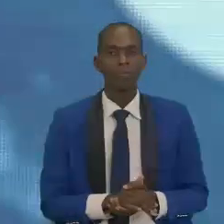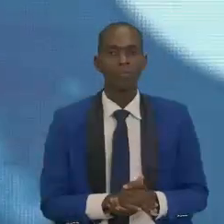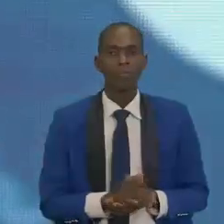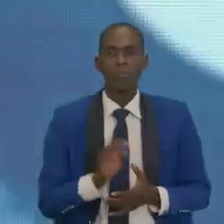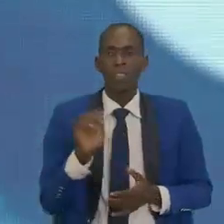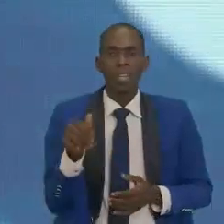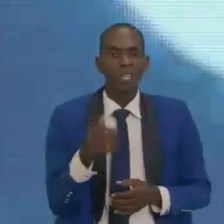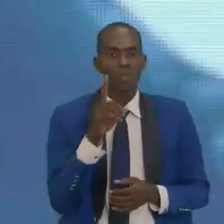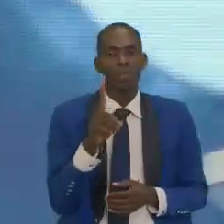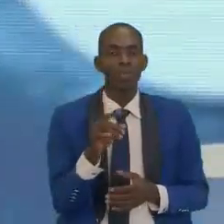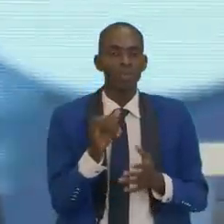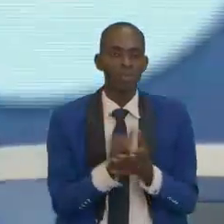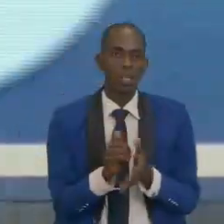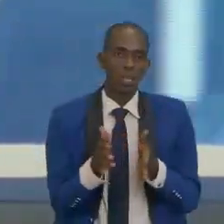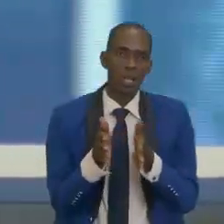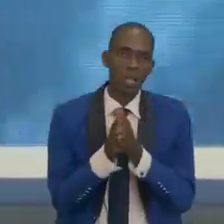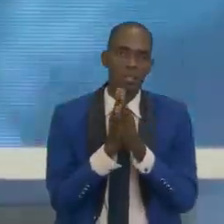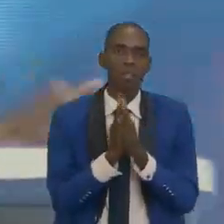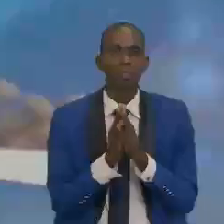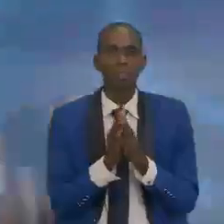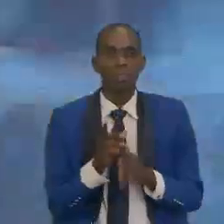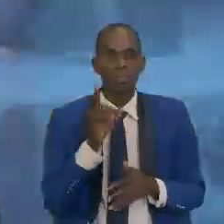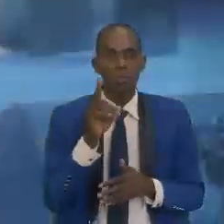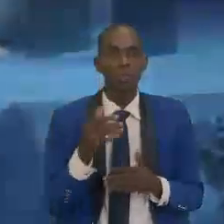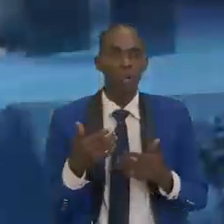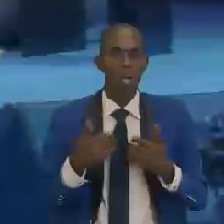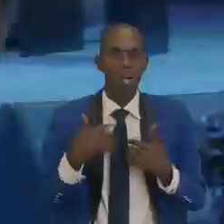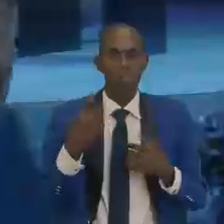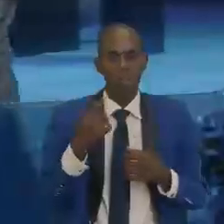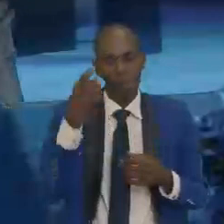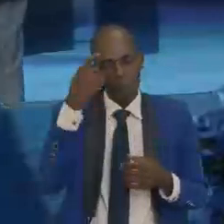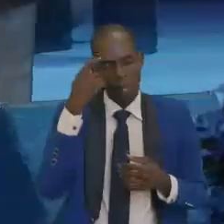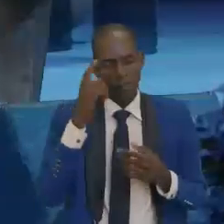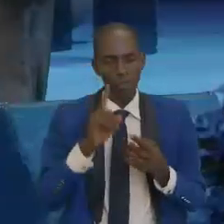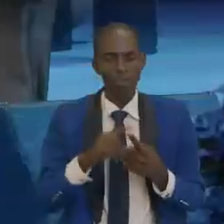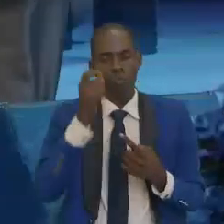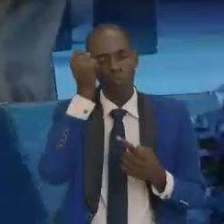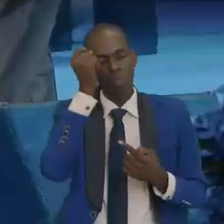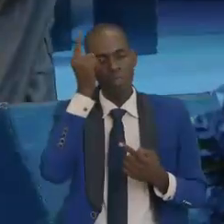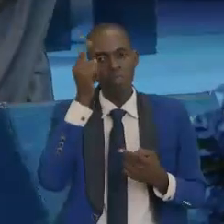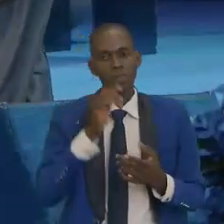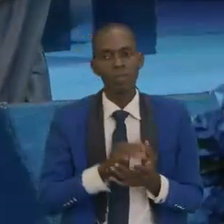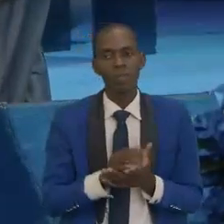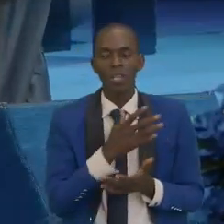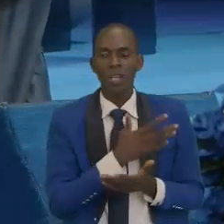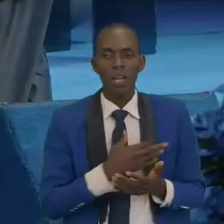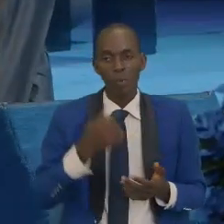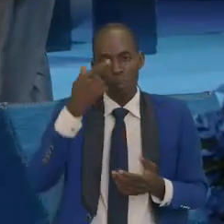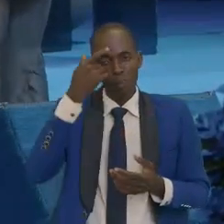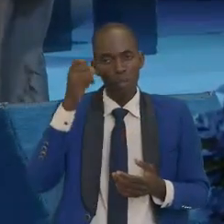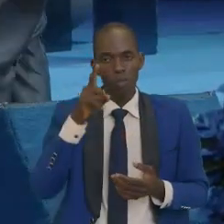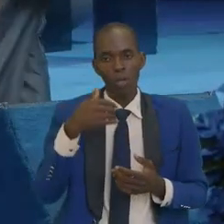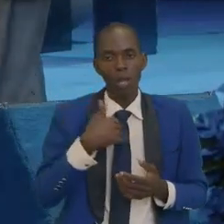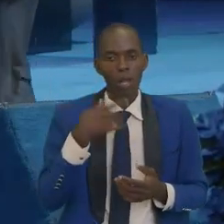Whosoever has, you have the mind to understand. And because you have the mind